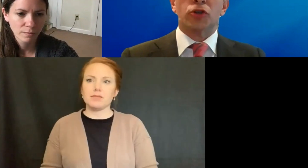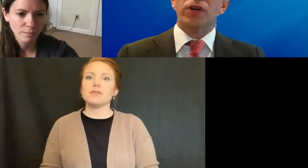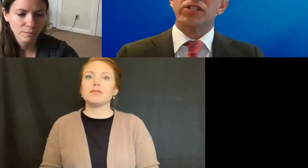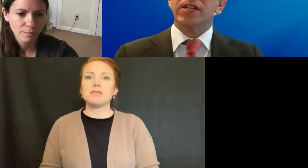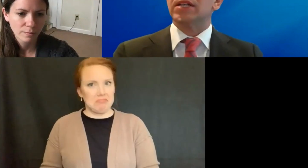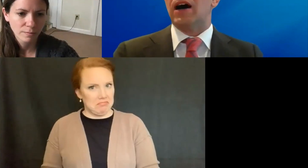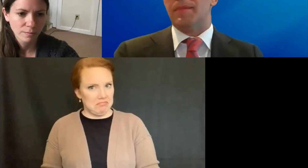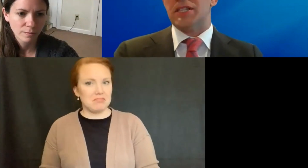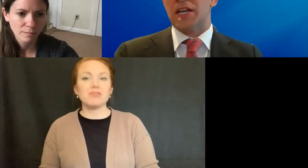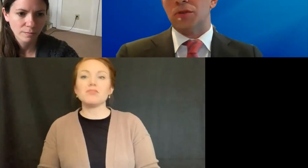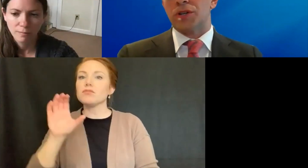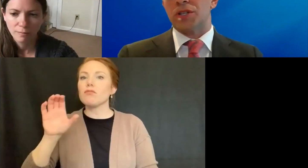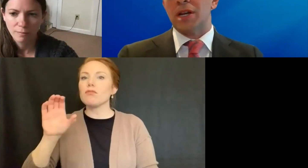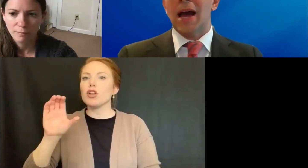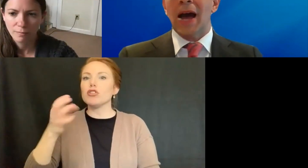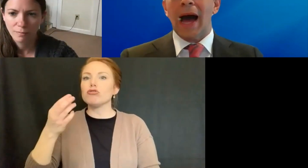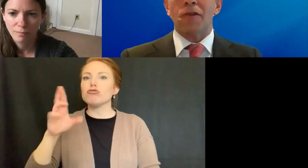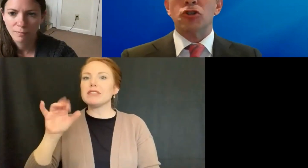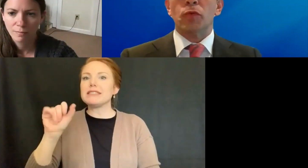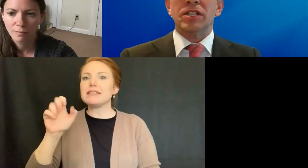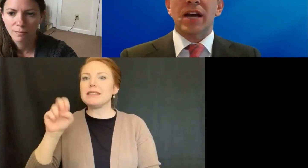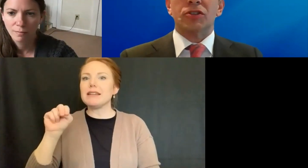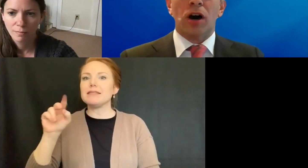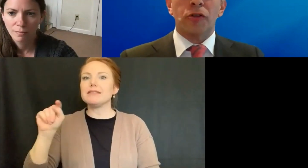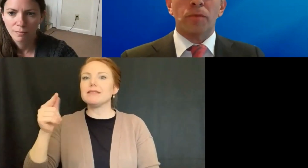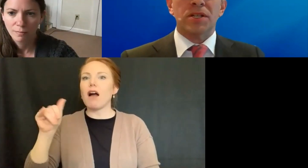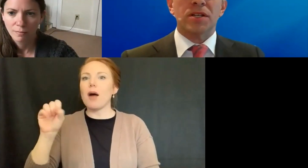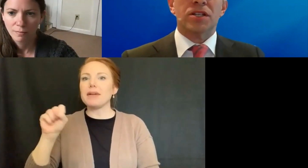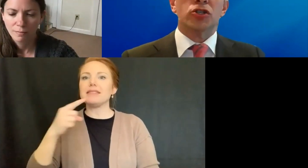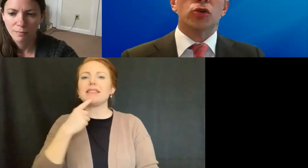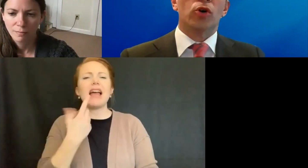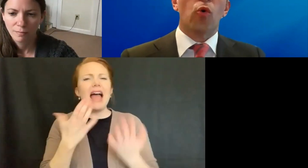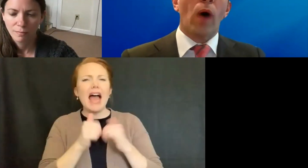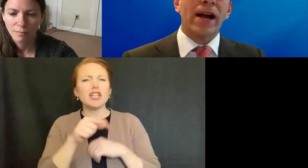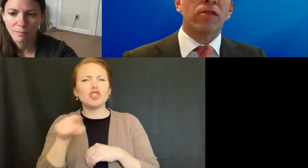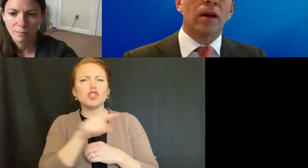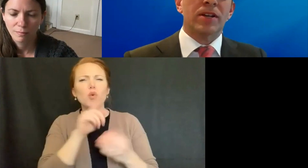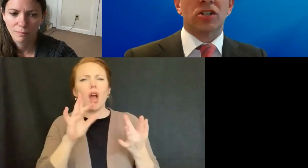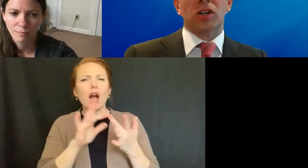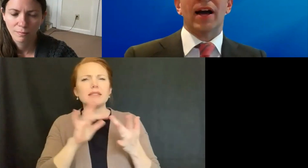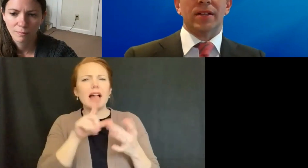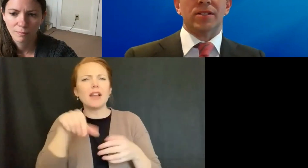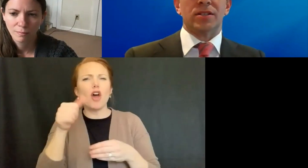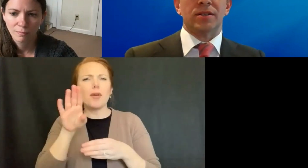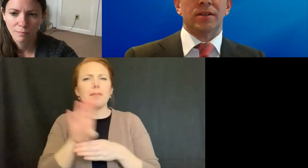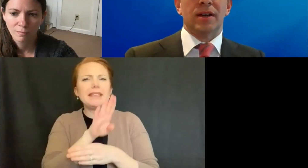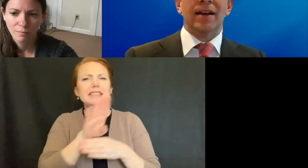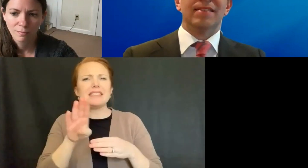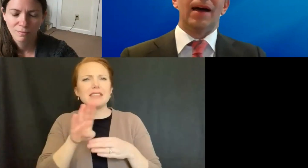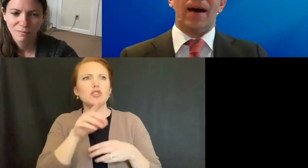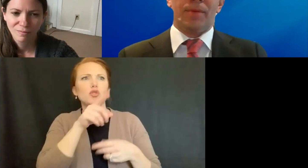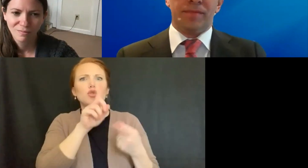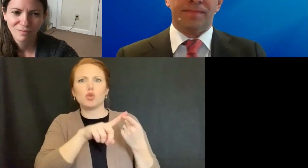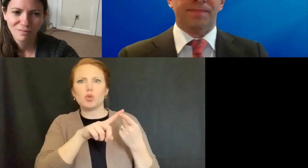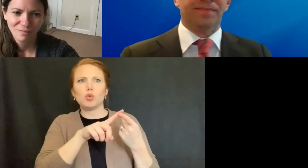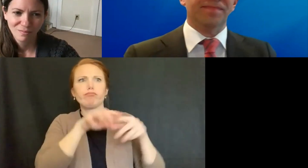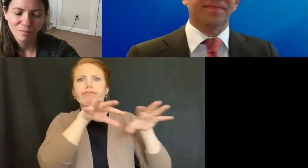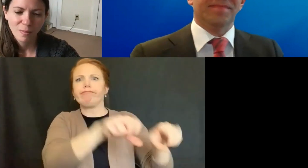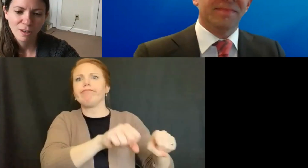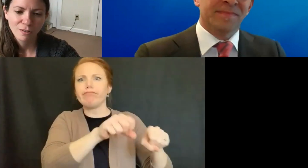question here from Kristen Thomas. Thank you, Kristen. How did you reach out to other businesses to acquire them as clients? How did that